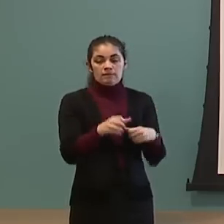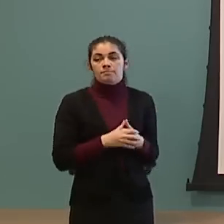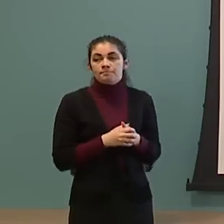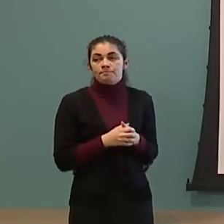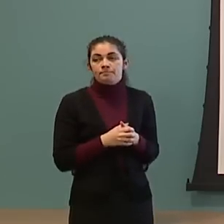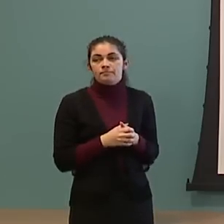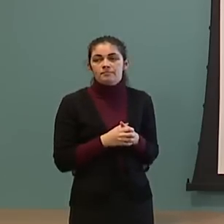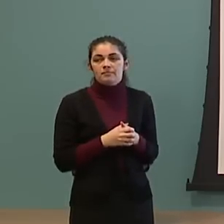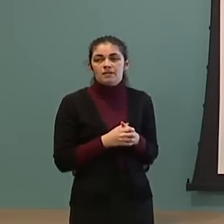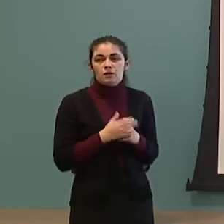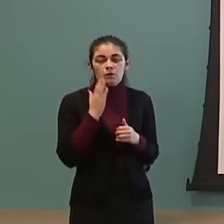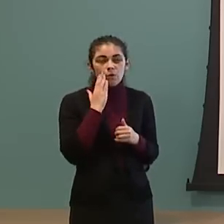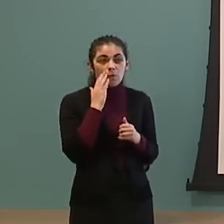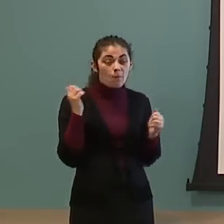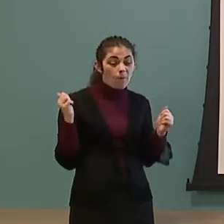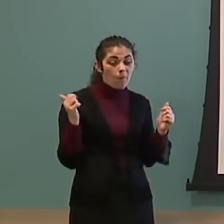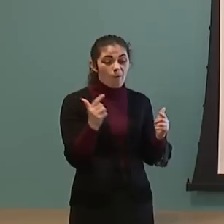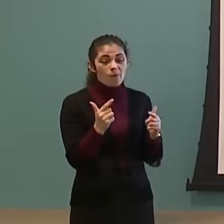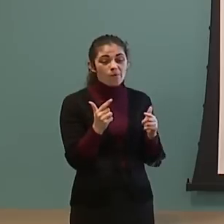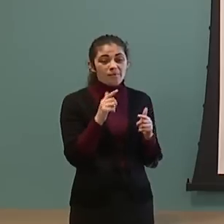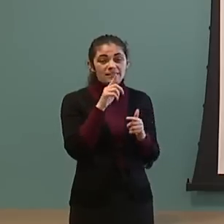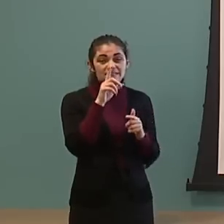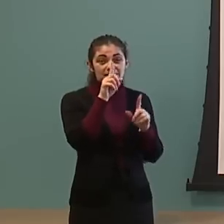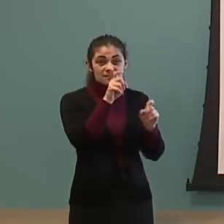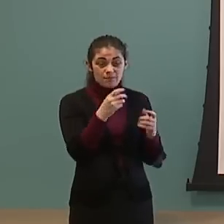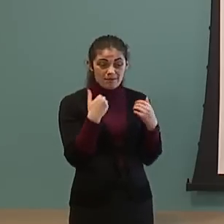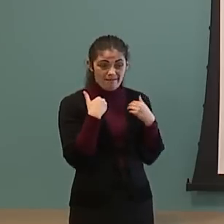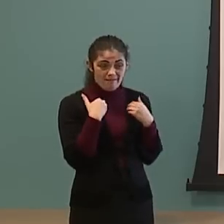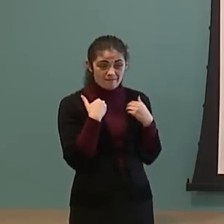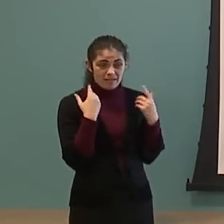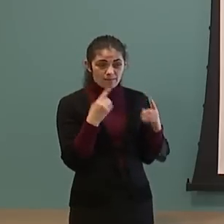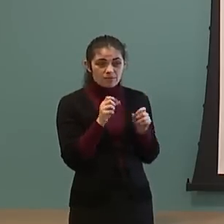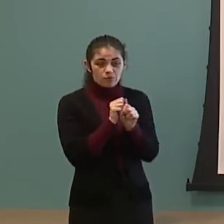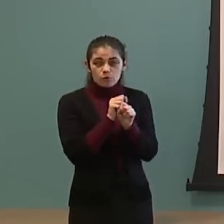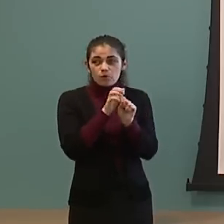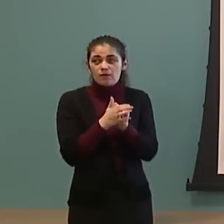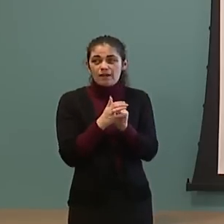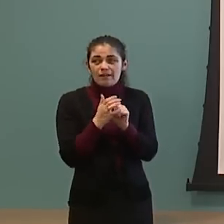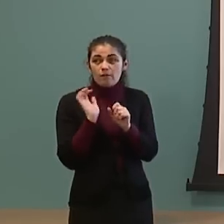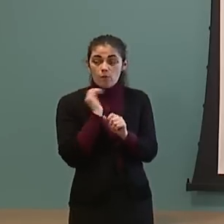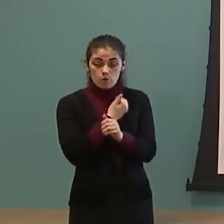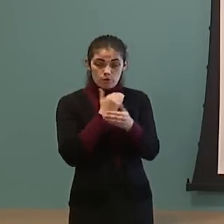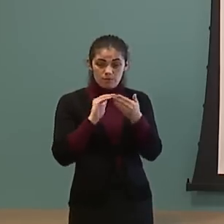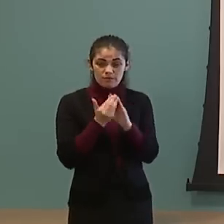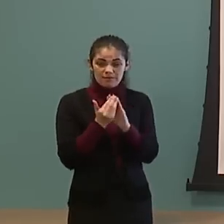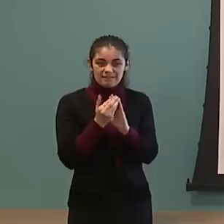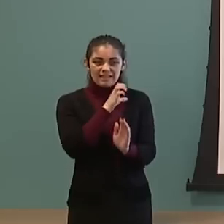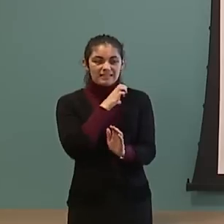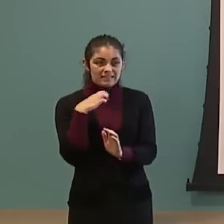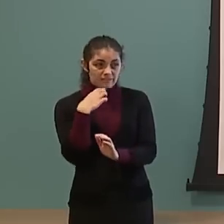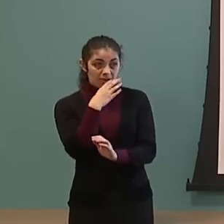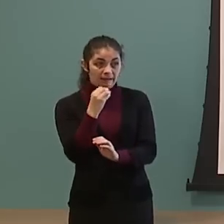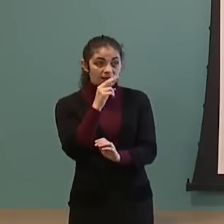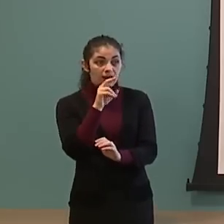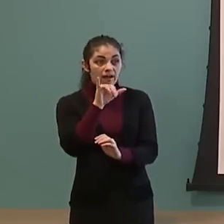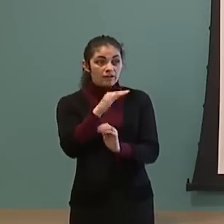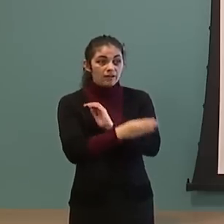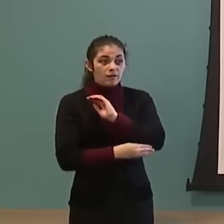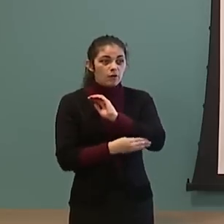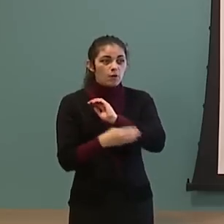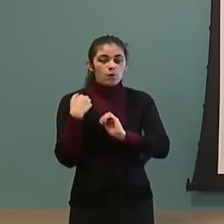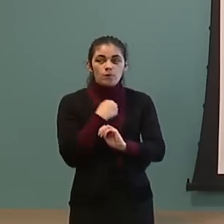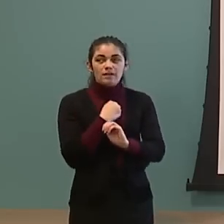we found that when putting all of the tests that we know have been done for COVID in our community, so that's Cleveland and Cuyahoga County,